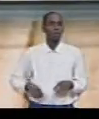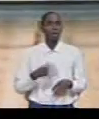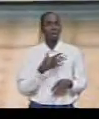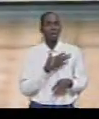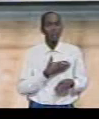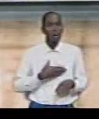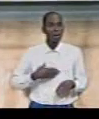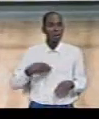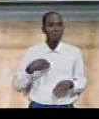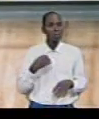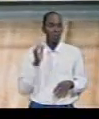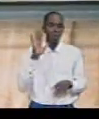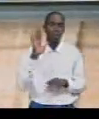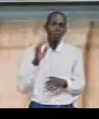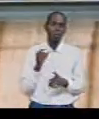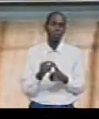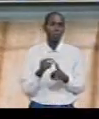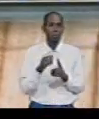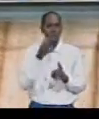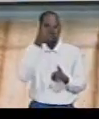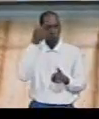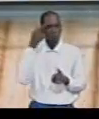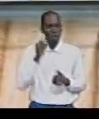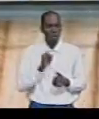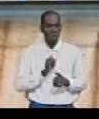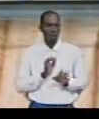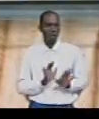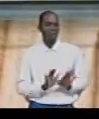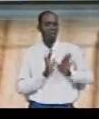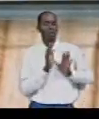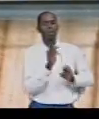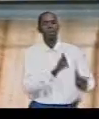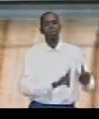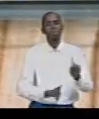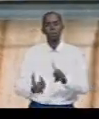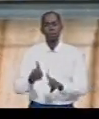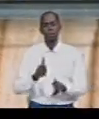because I feared the people."